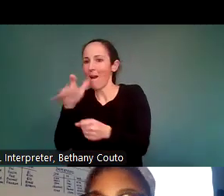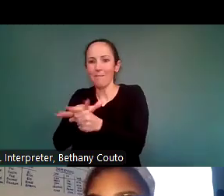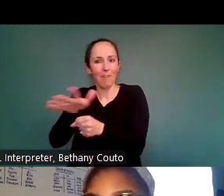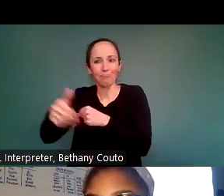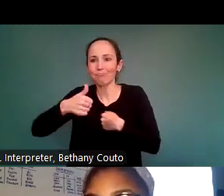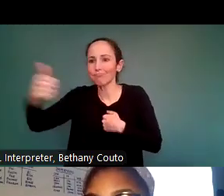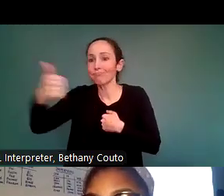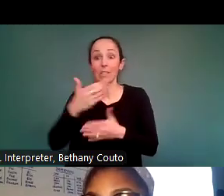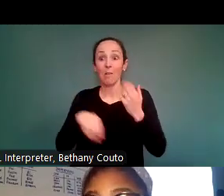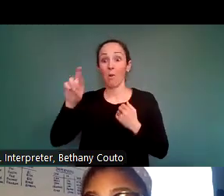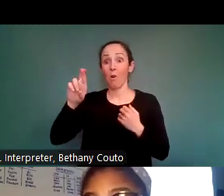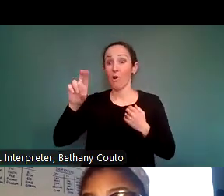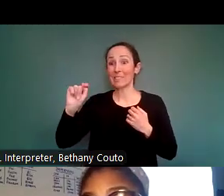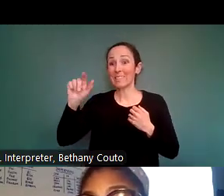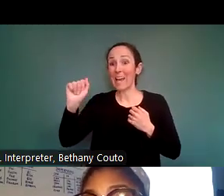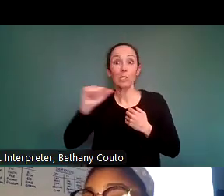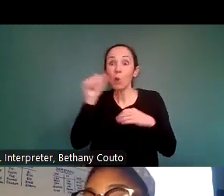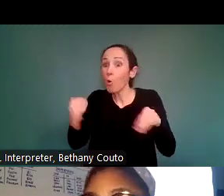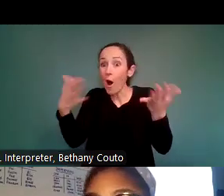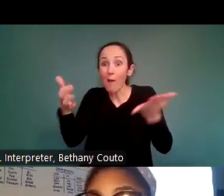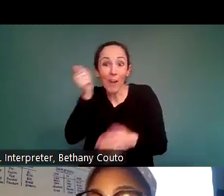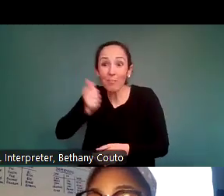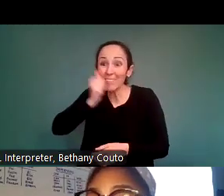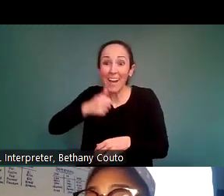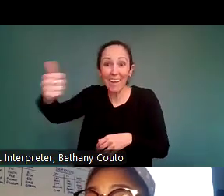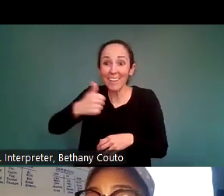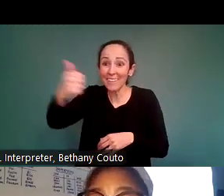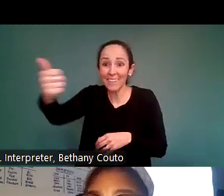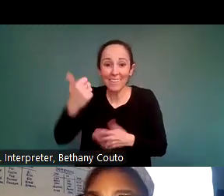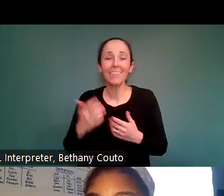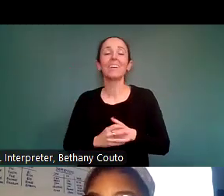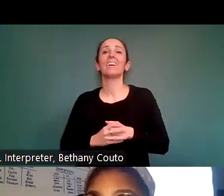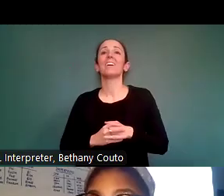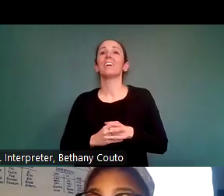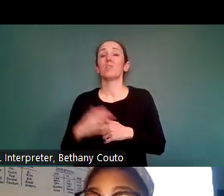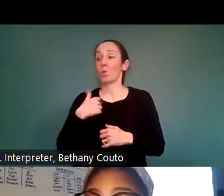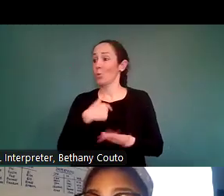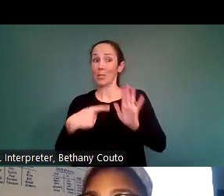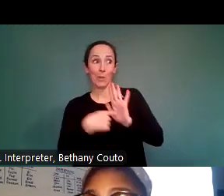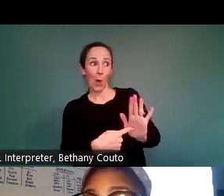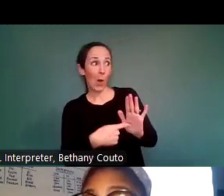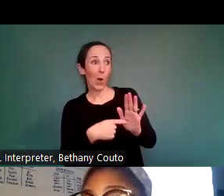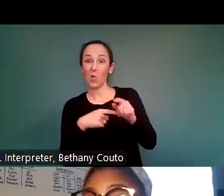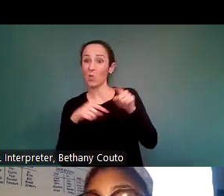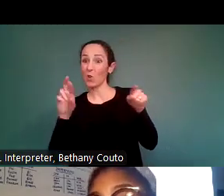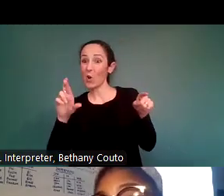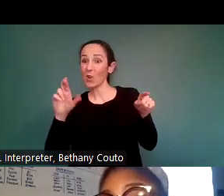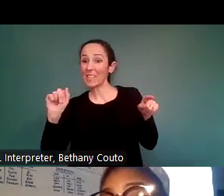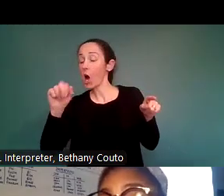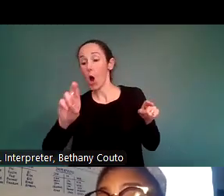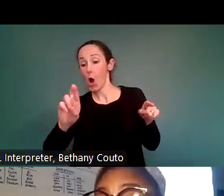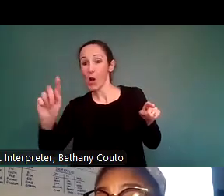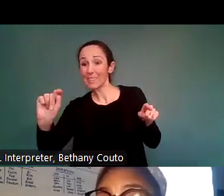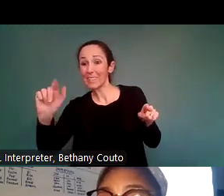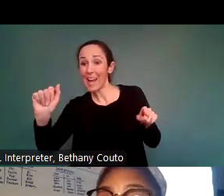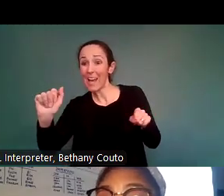that weren't able to provide daily service. We were able to communicate around how many RTAs were not able to provide service after a certain time